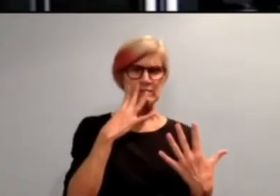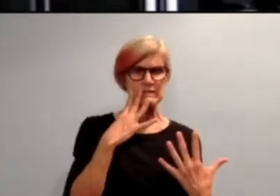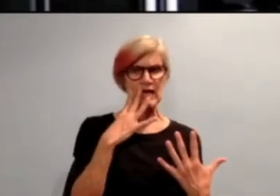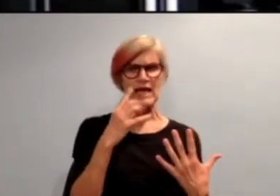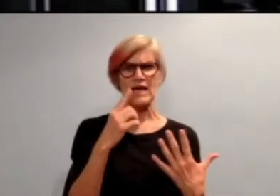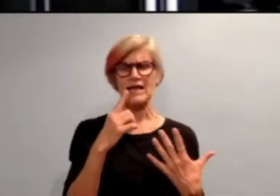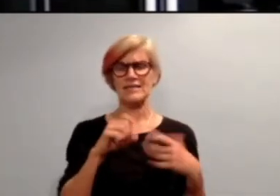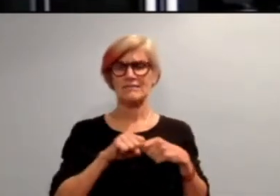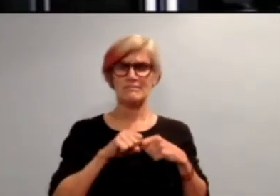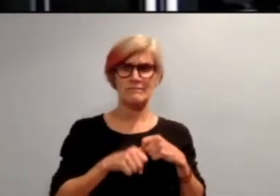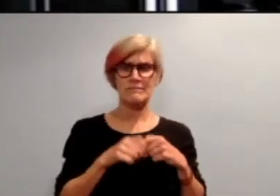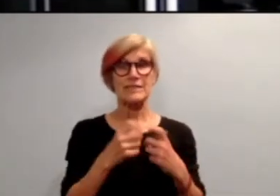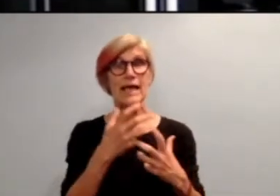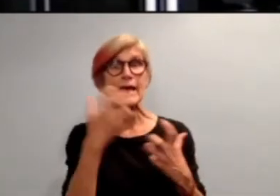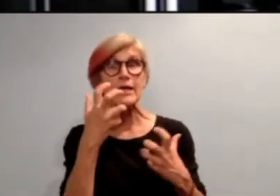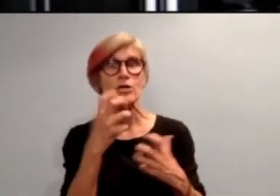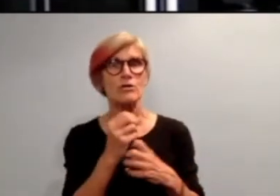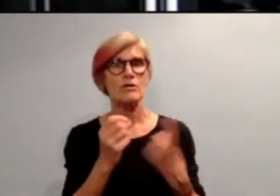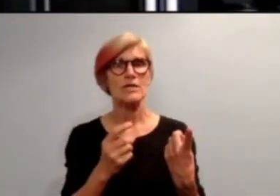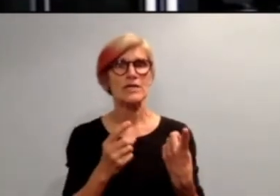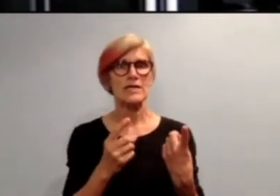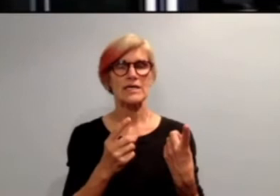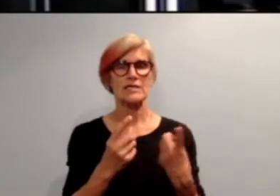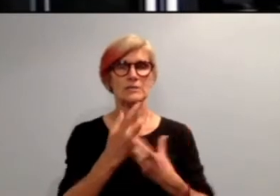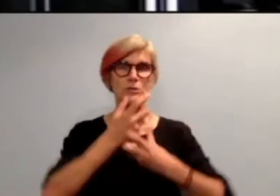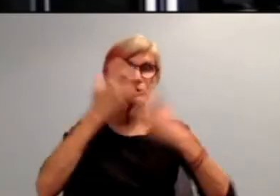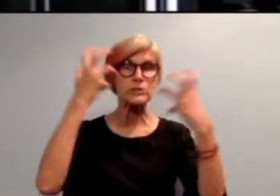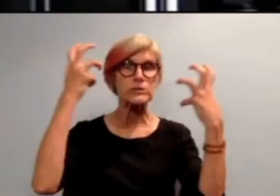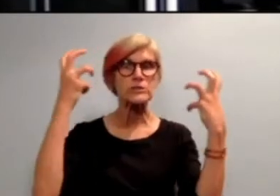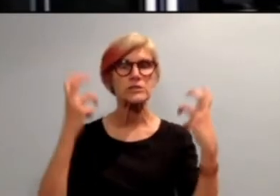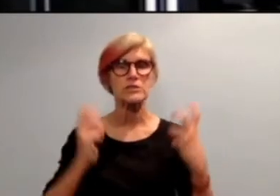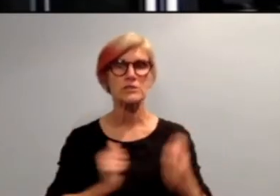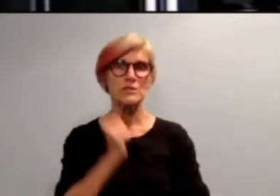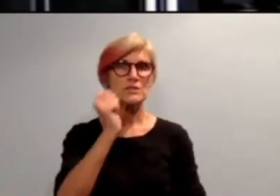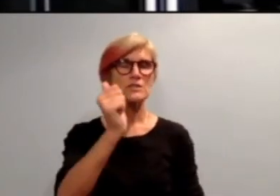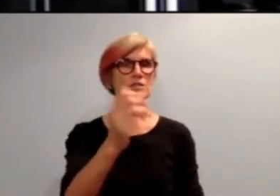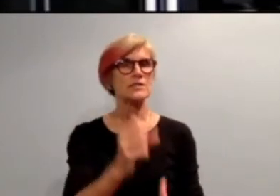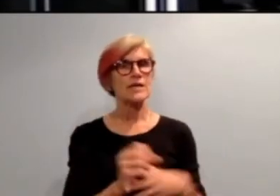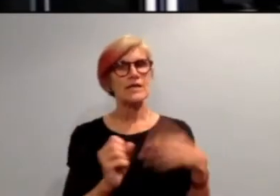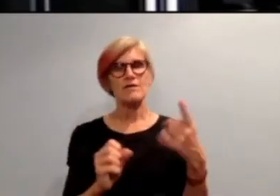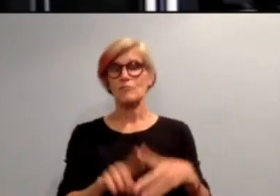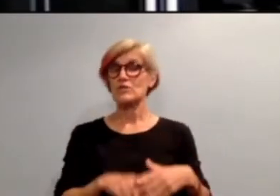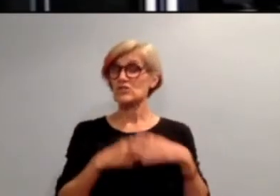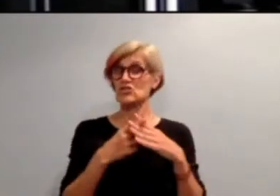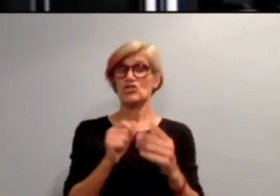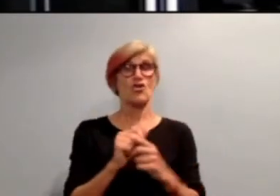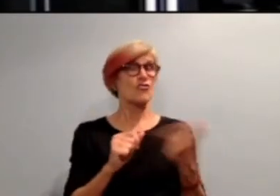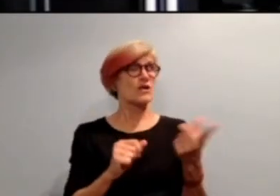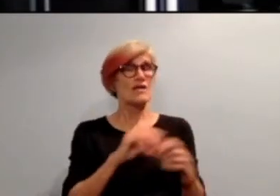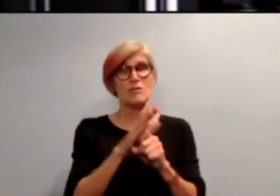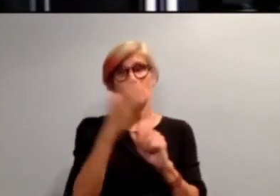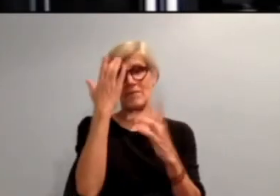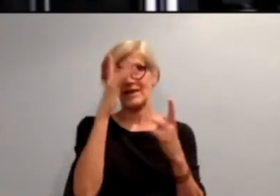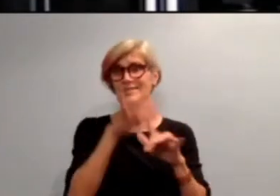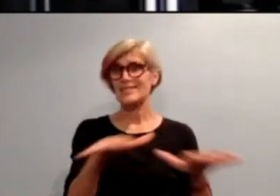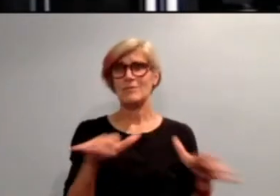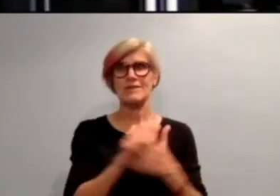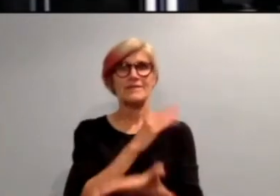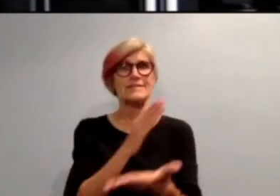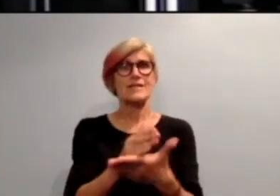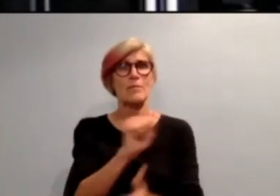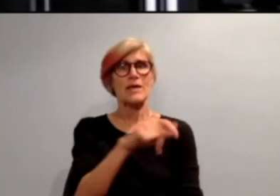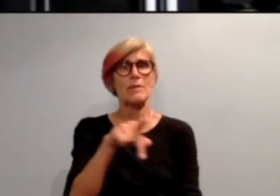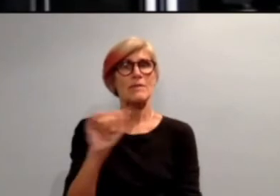despair to anger and righteous outrage. Since the start of the pandemic, the Stop AAPI Hate Project has